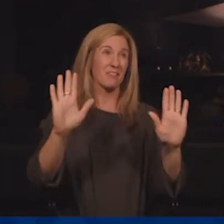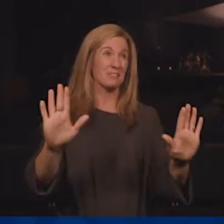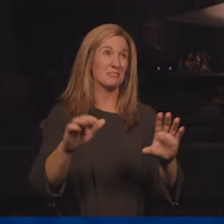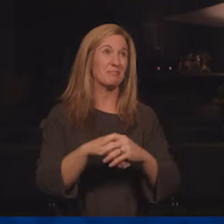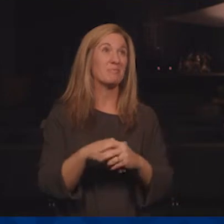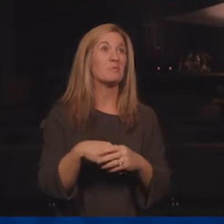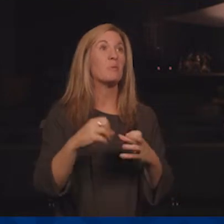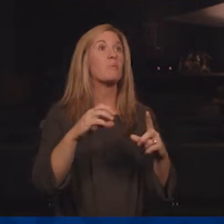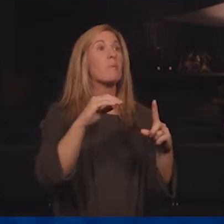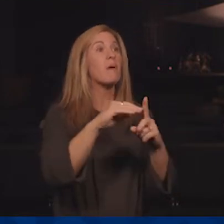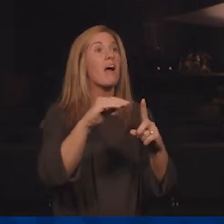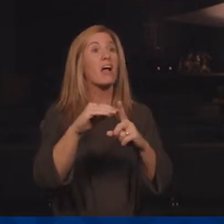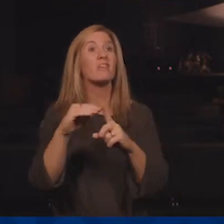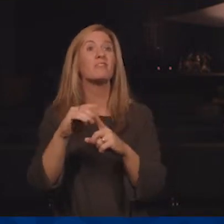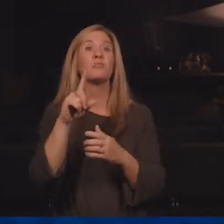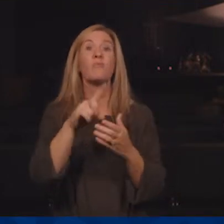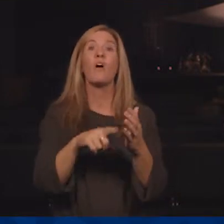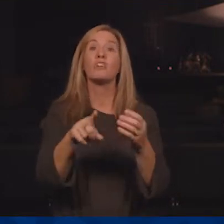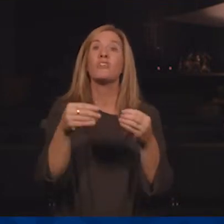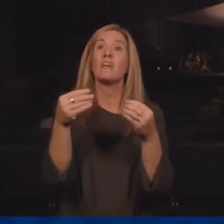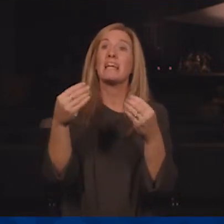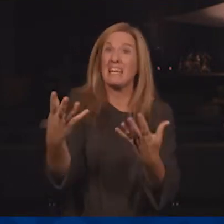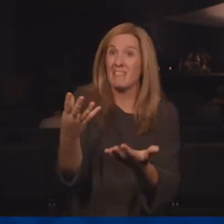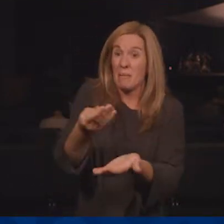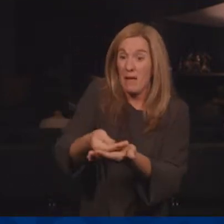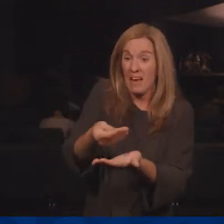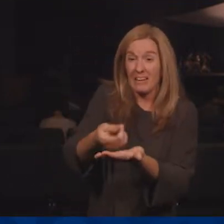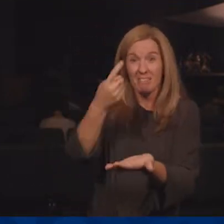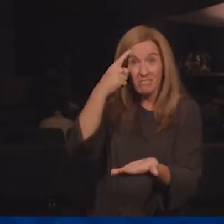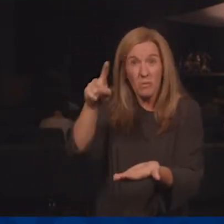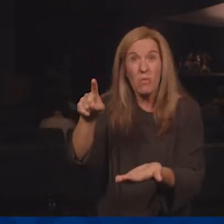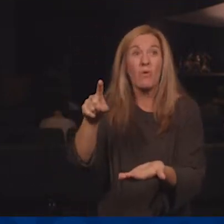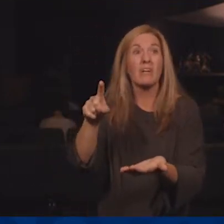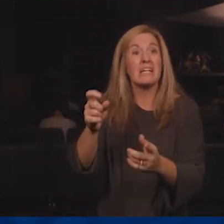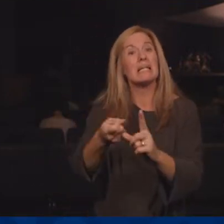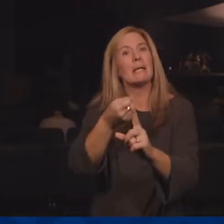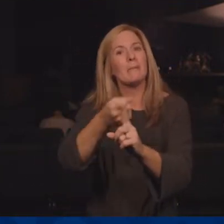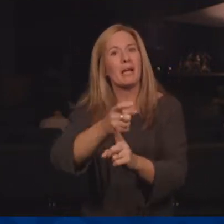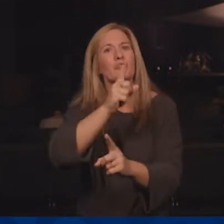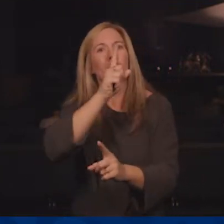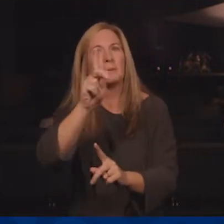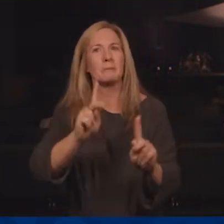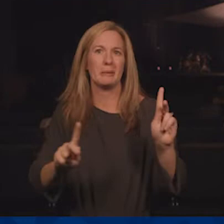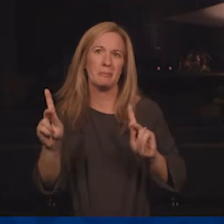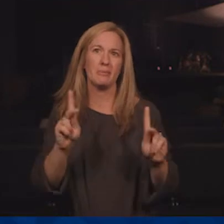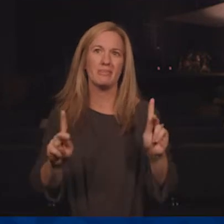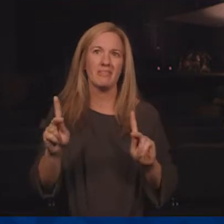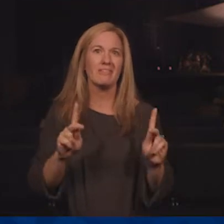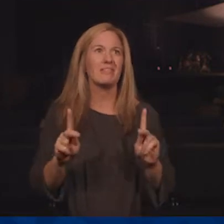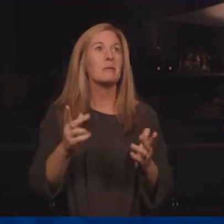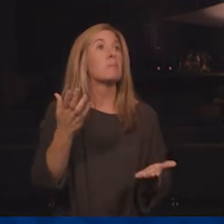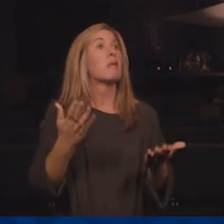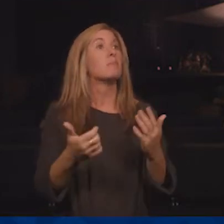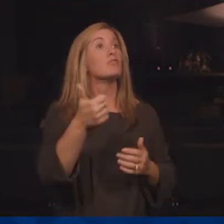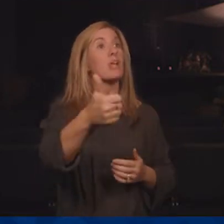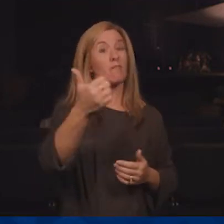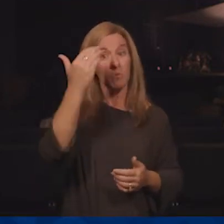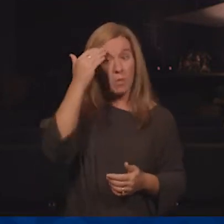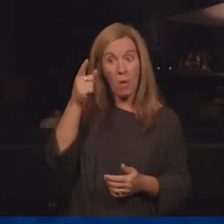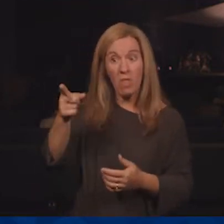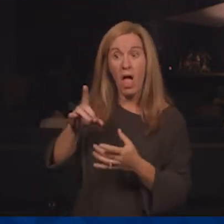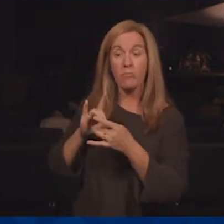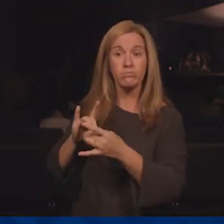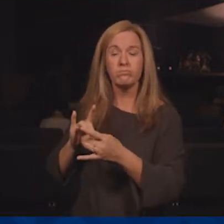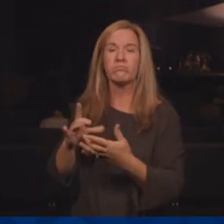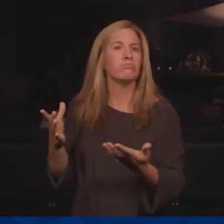you're giving to is impacting real life people. People that you might not have direct connection with, but that are